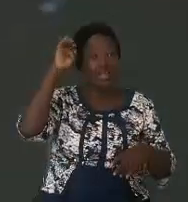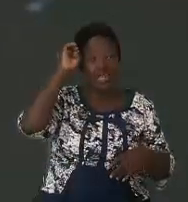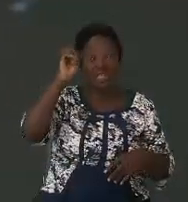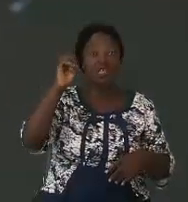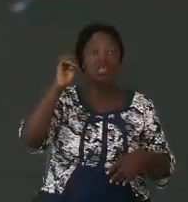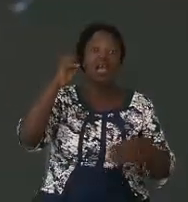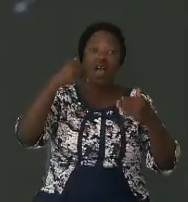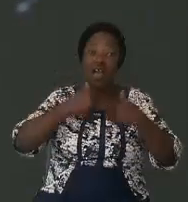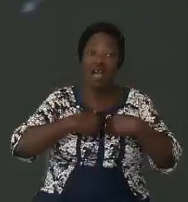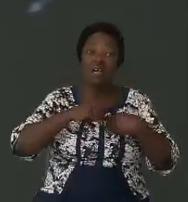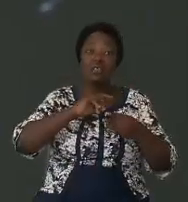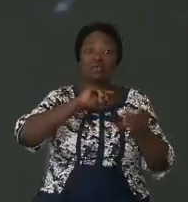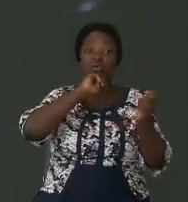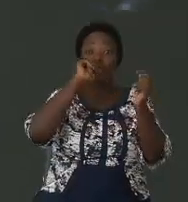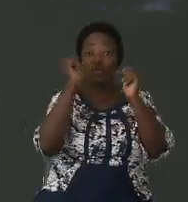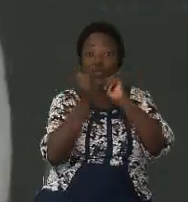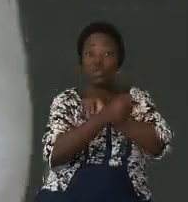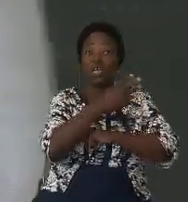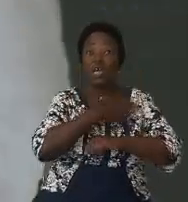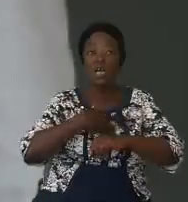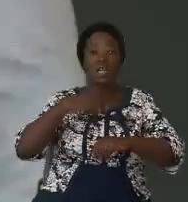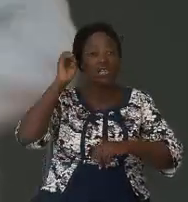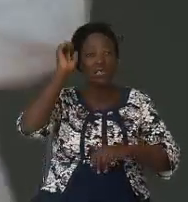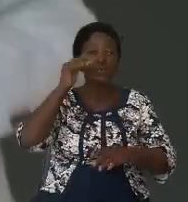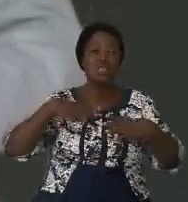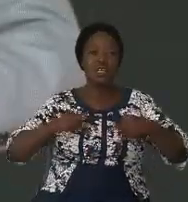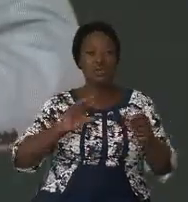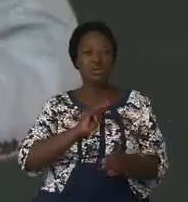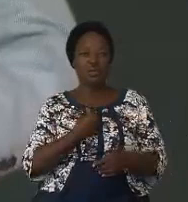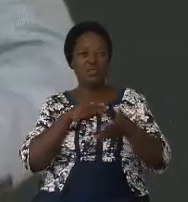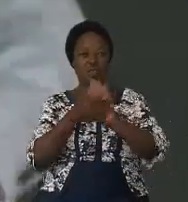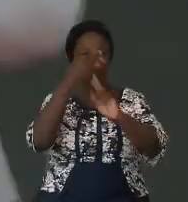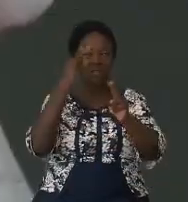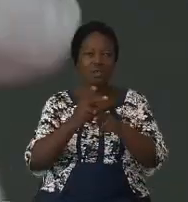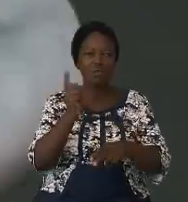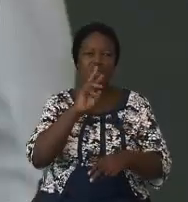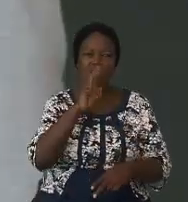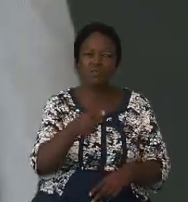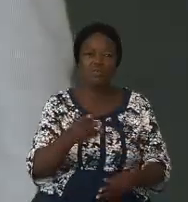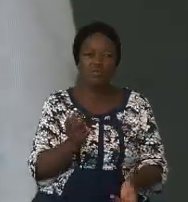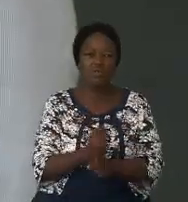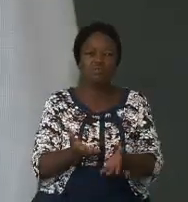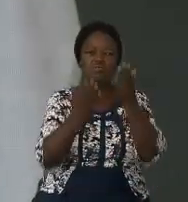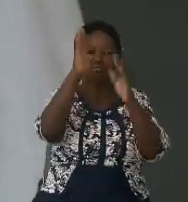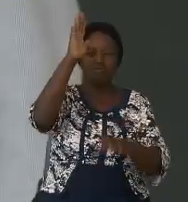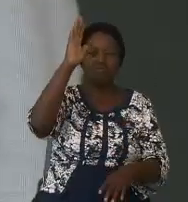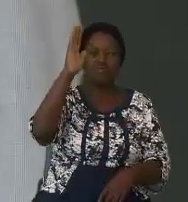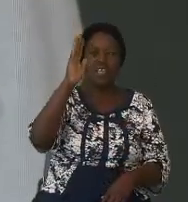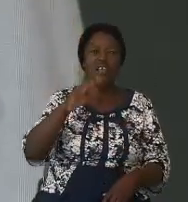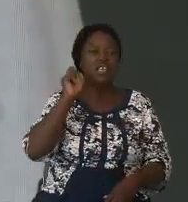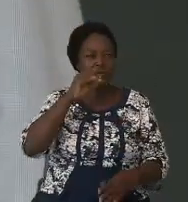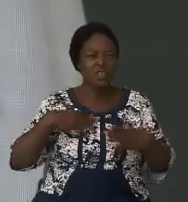return unto the Lord, for he has turned and he will heal us. Where are